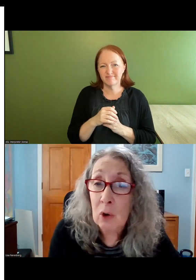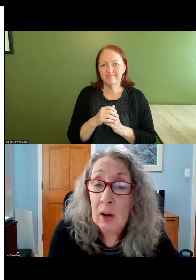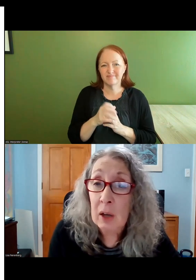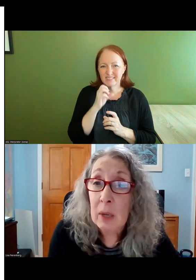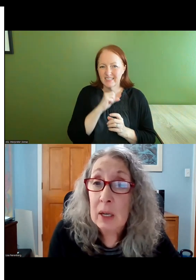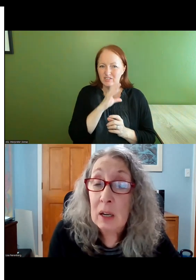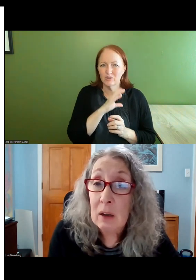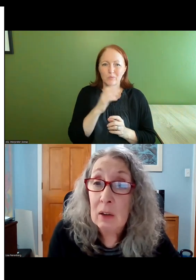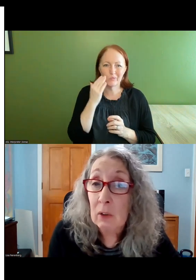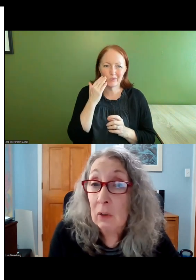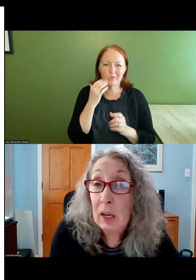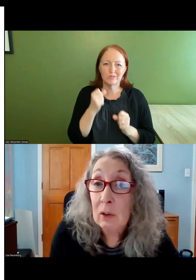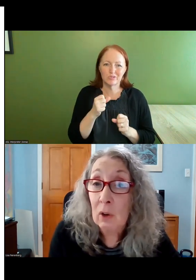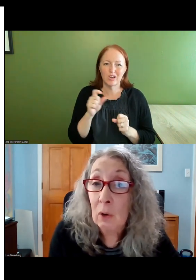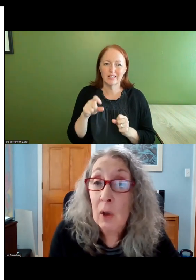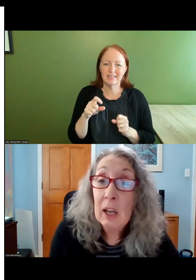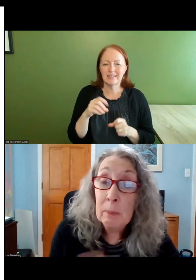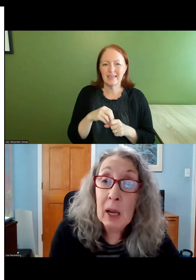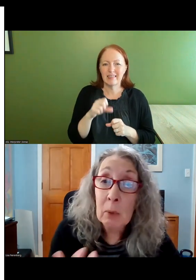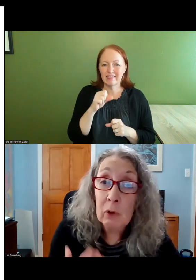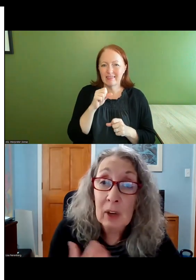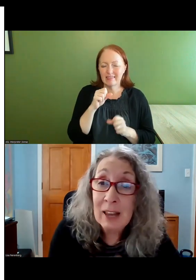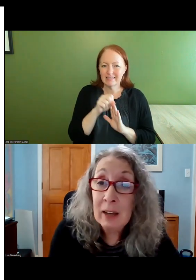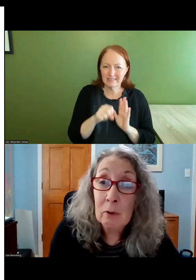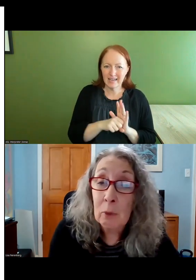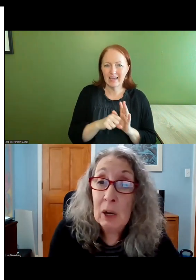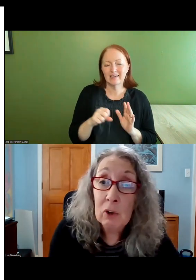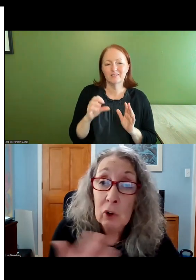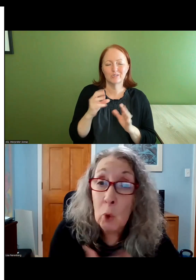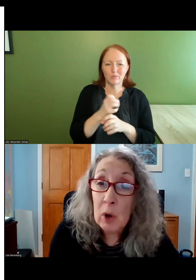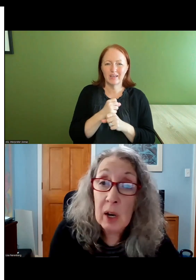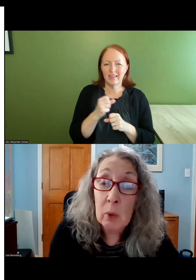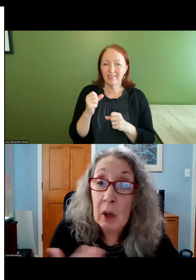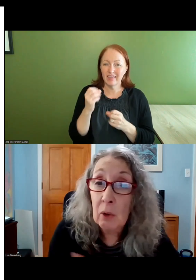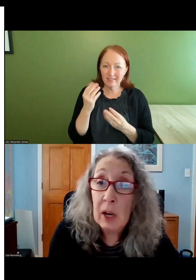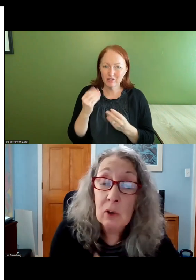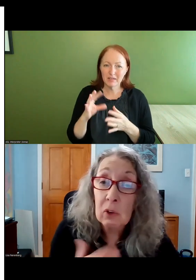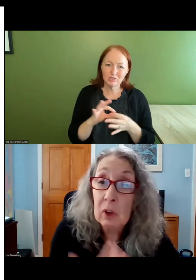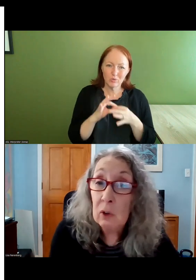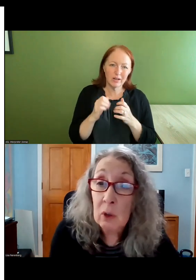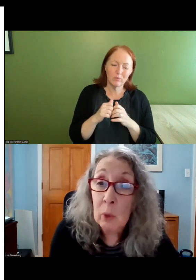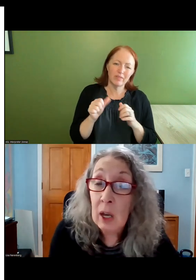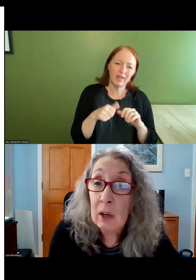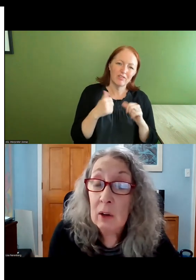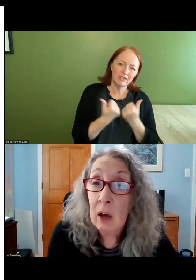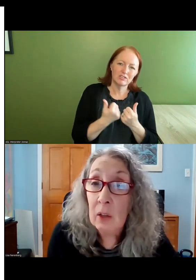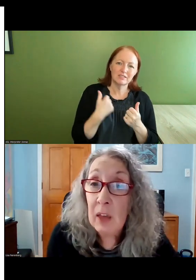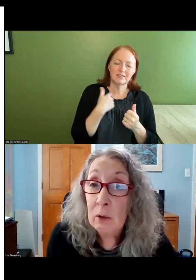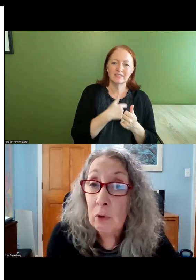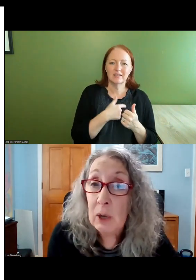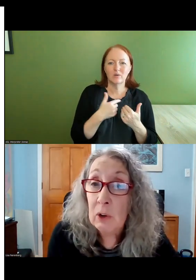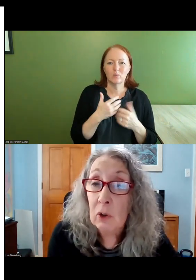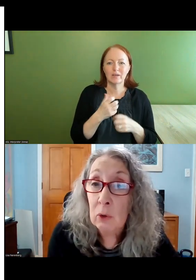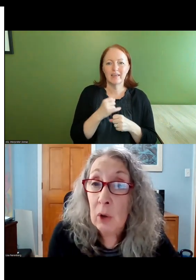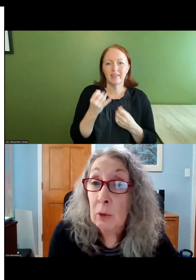really strong unmet need in the state. So being able to get that information, to coordinate with the other agencies so that we get